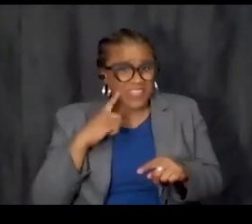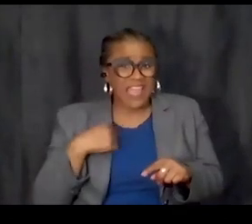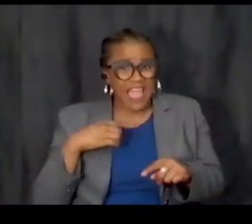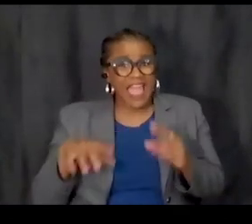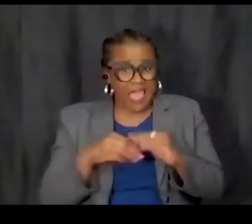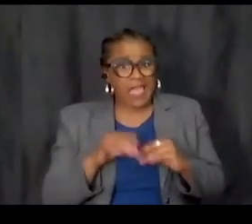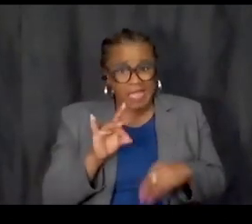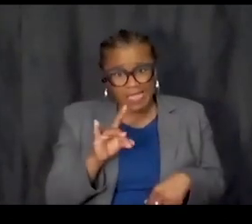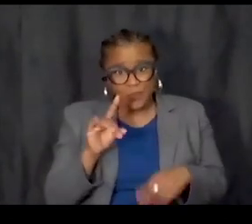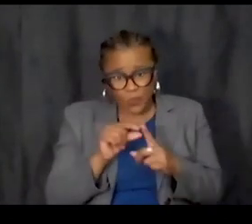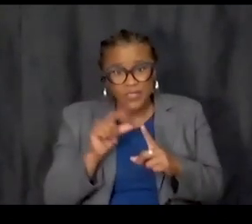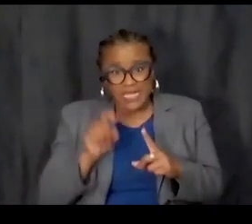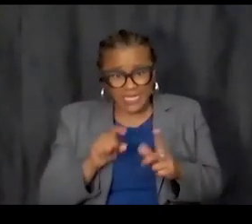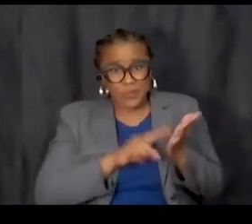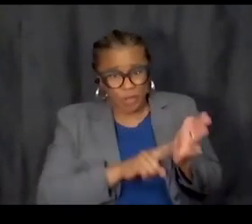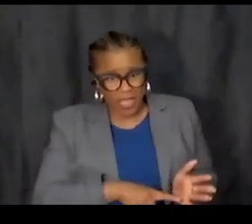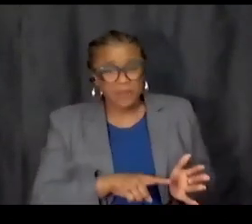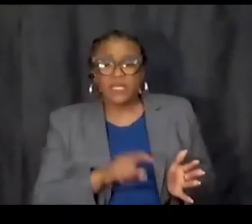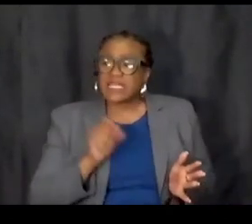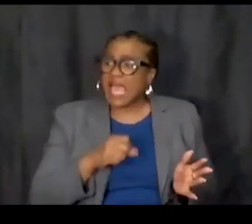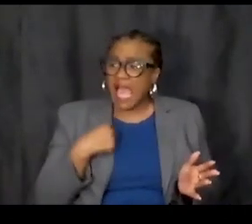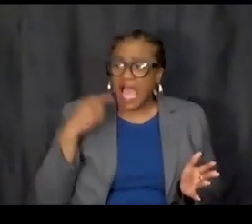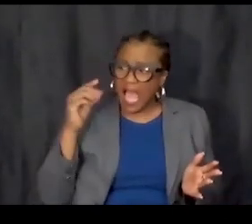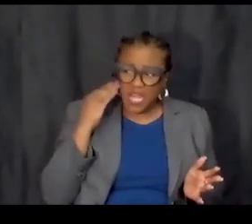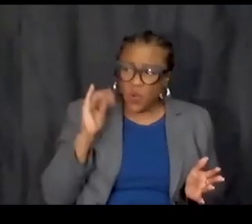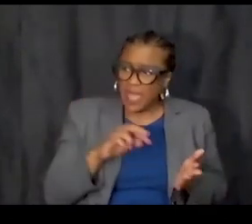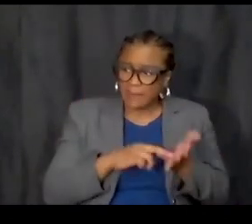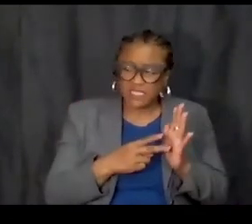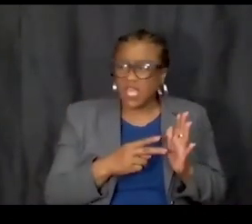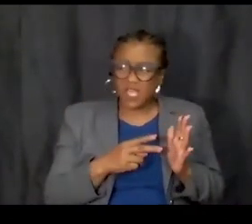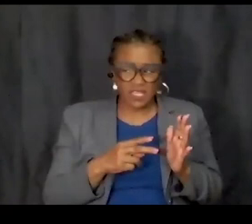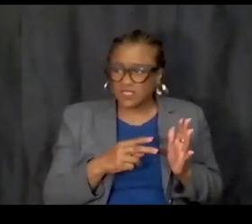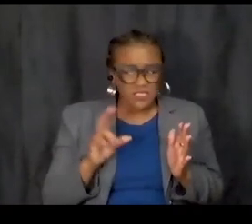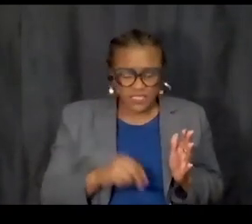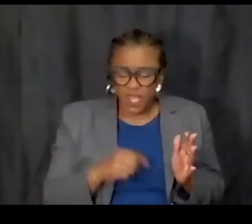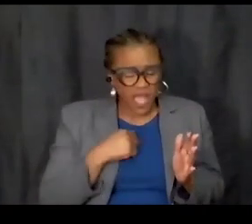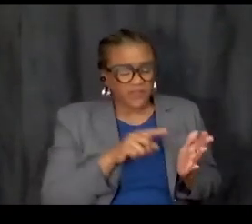totally know what that means. And no, actually, I don't. I got to figure out my concomitance if I'm